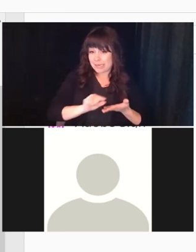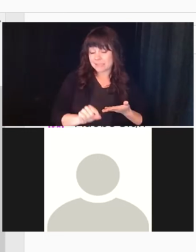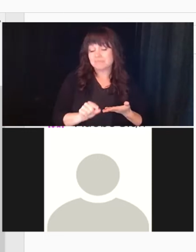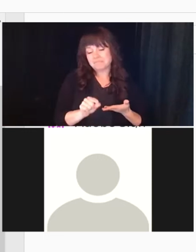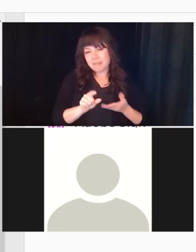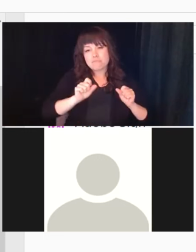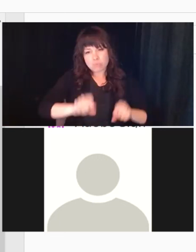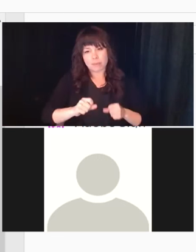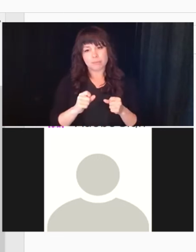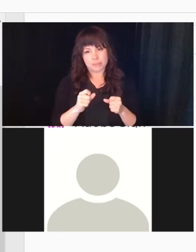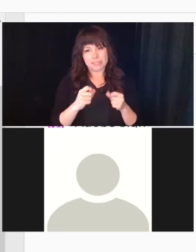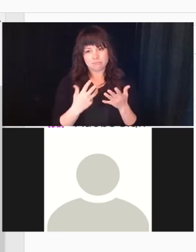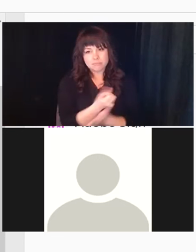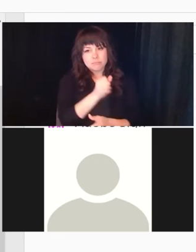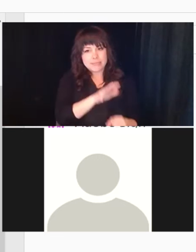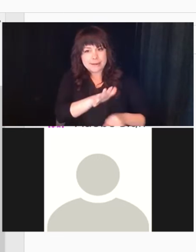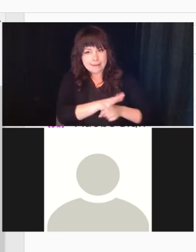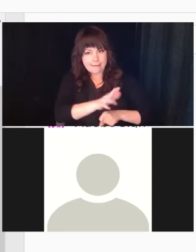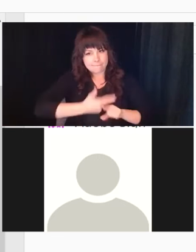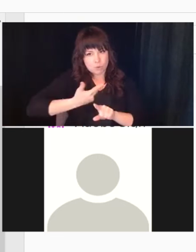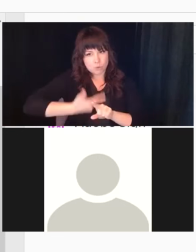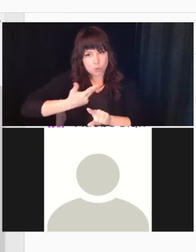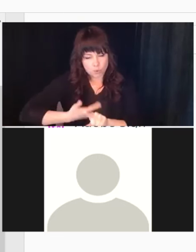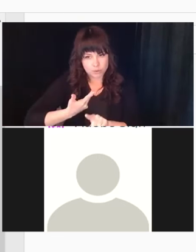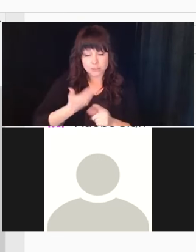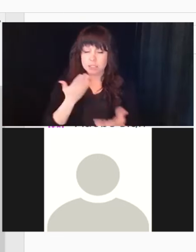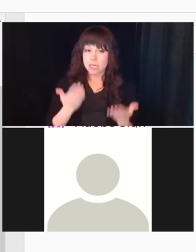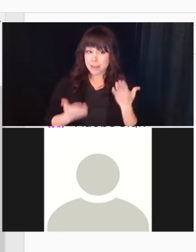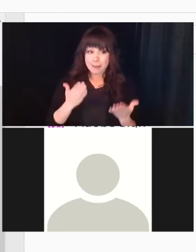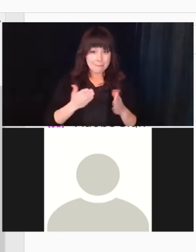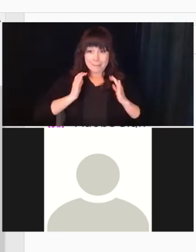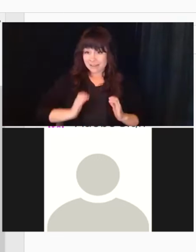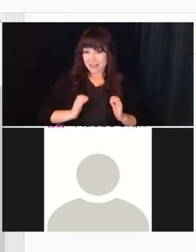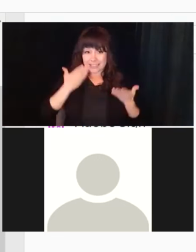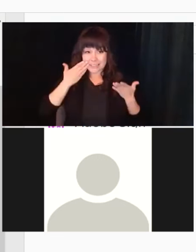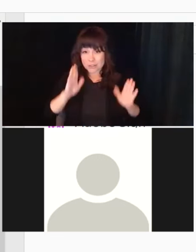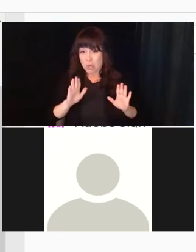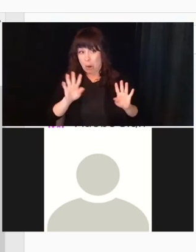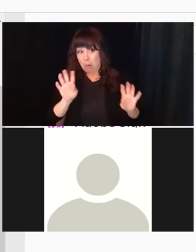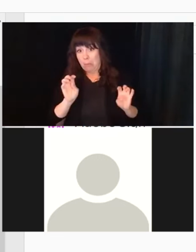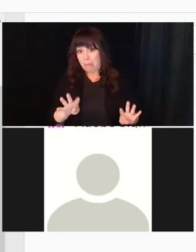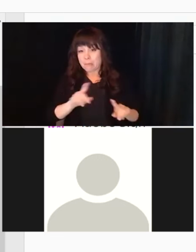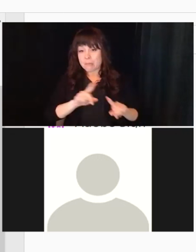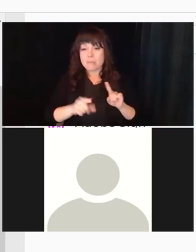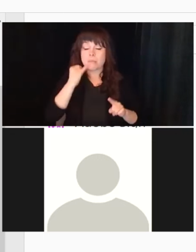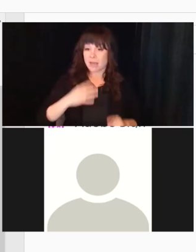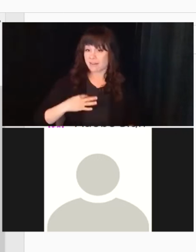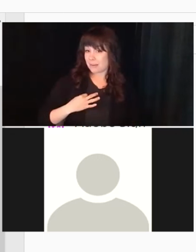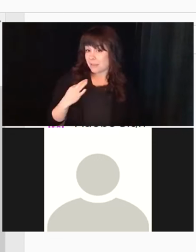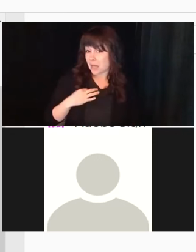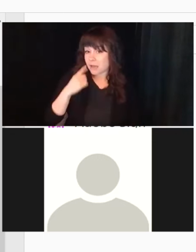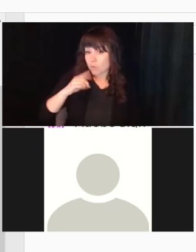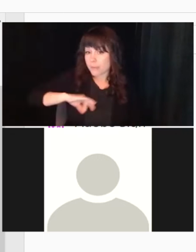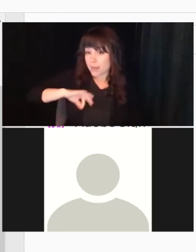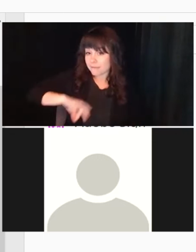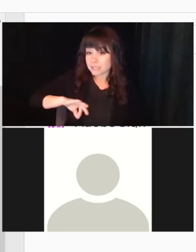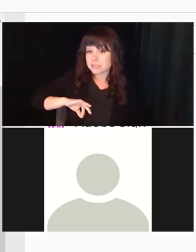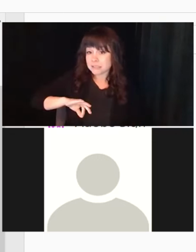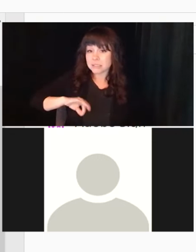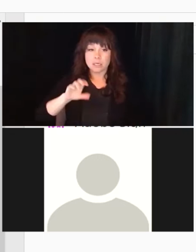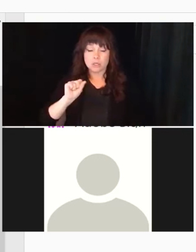right. You know, a client might not know if they pay enough into the system, but when they apply for benefits, Social Security will